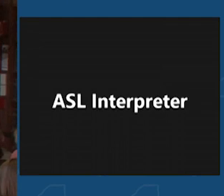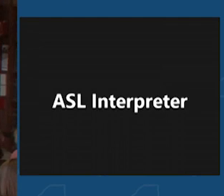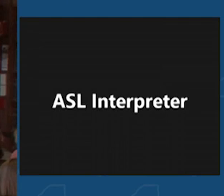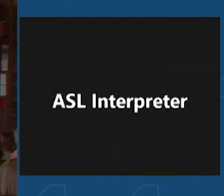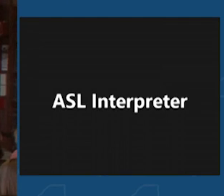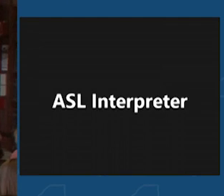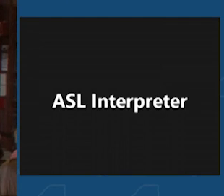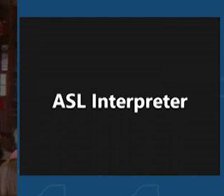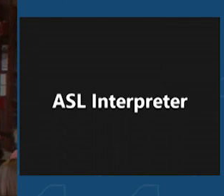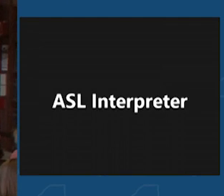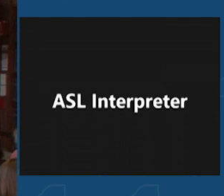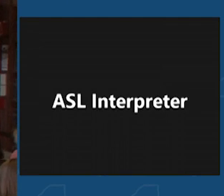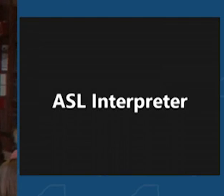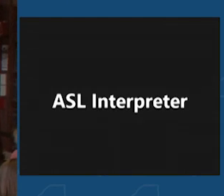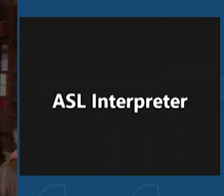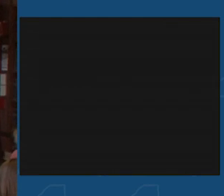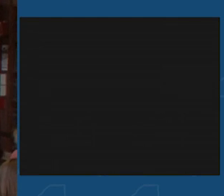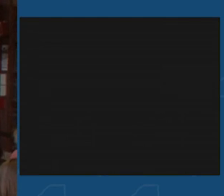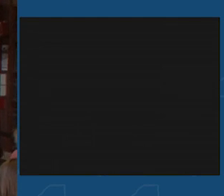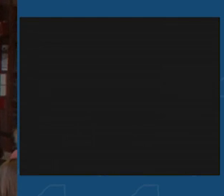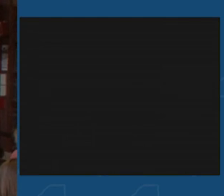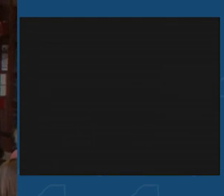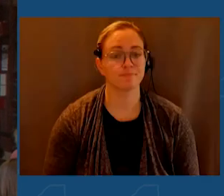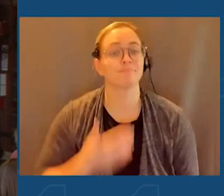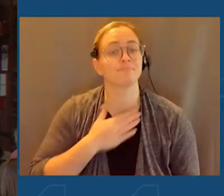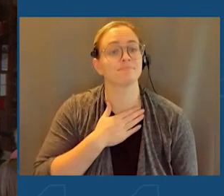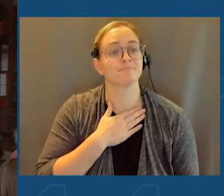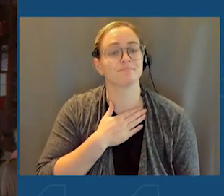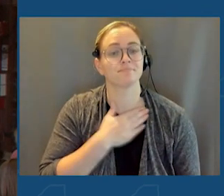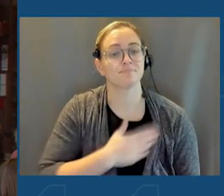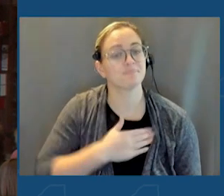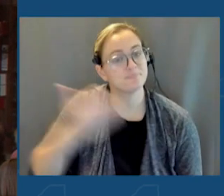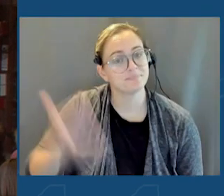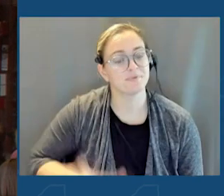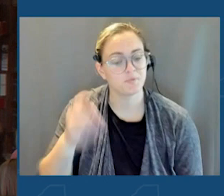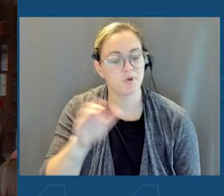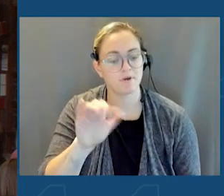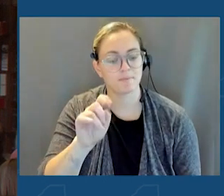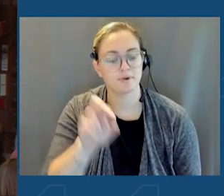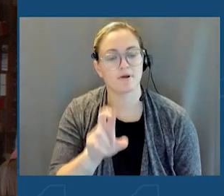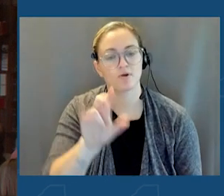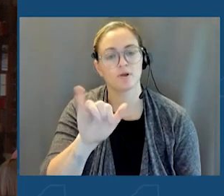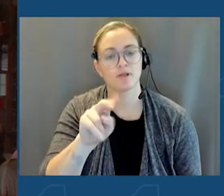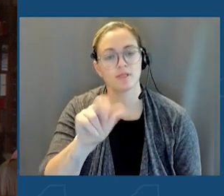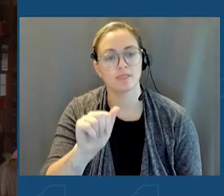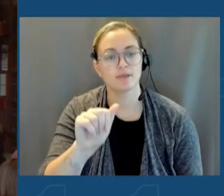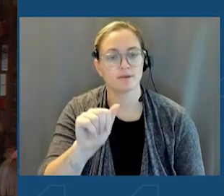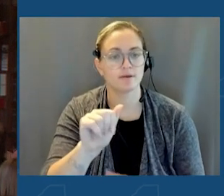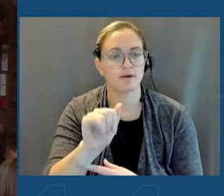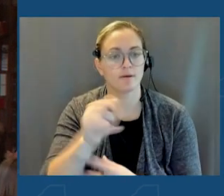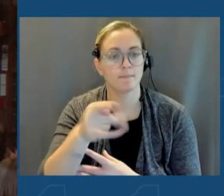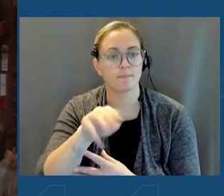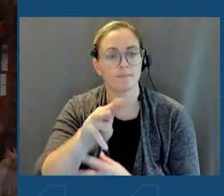Please welcome Dr. Linda Prine, co-founder of ACT Access.